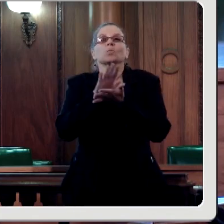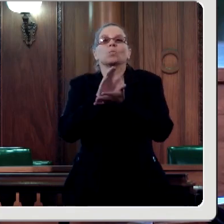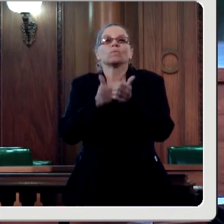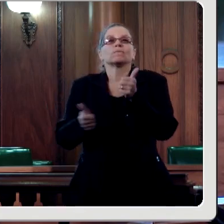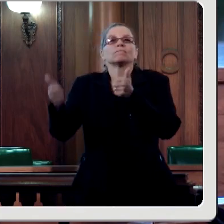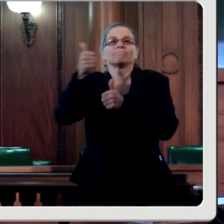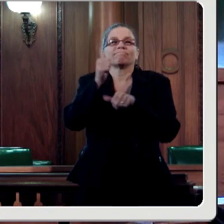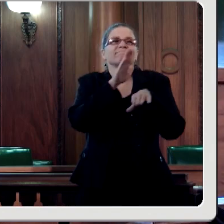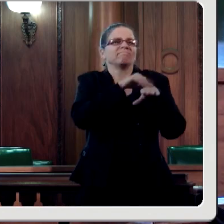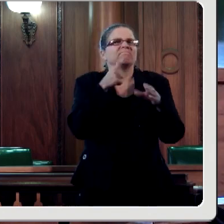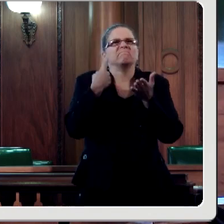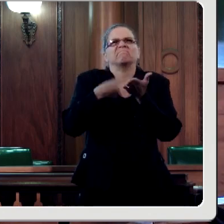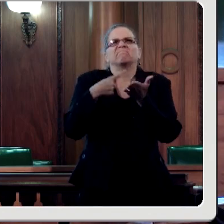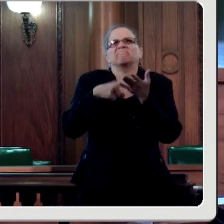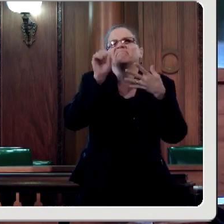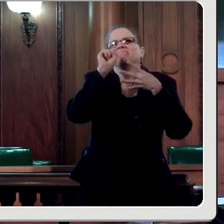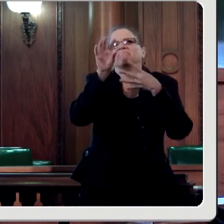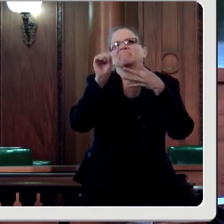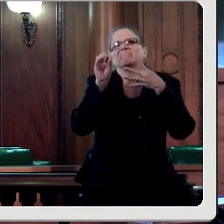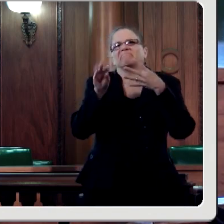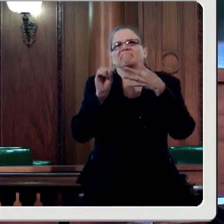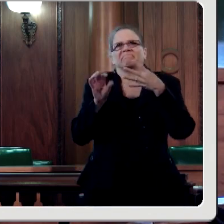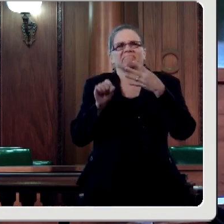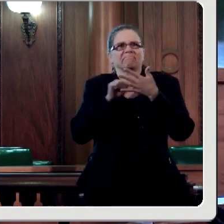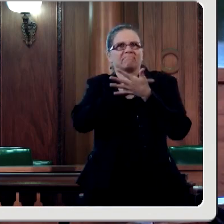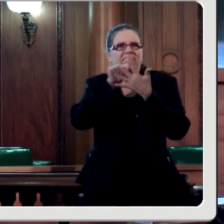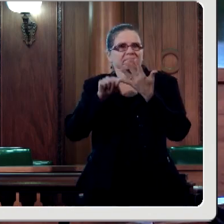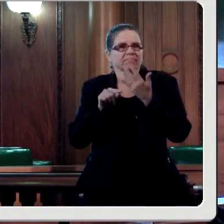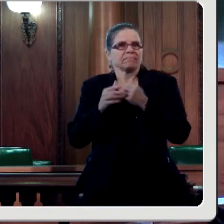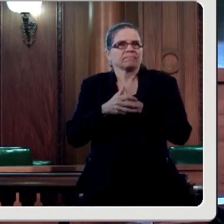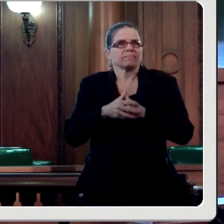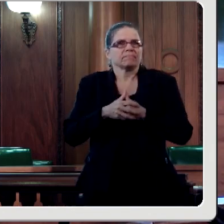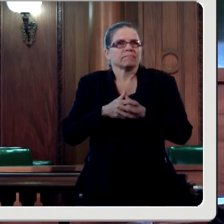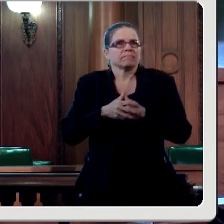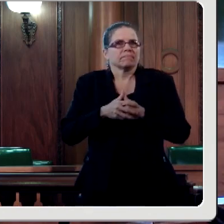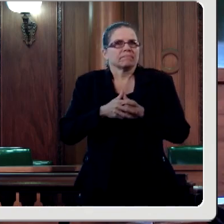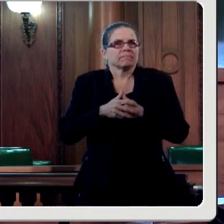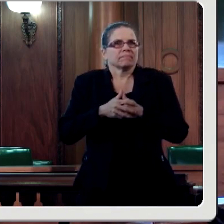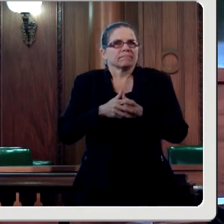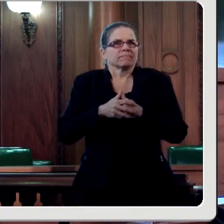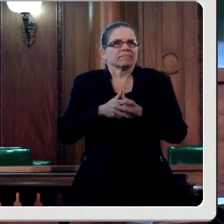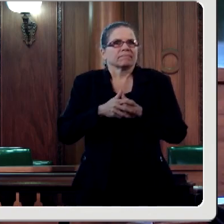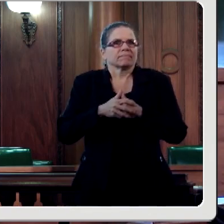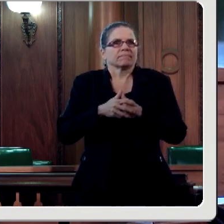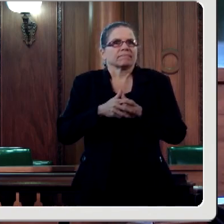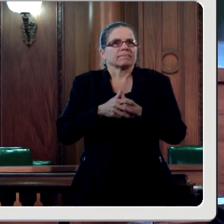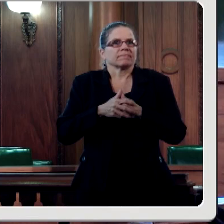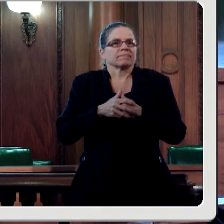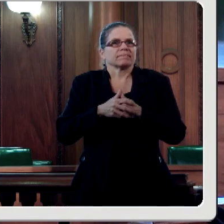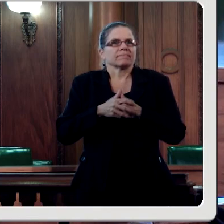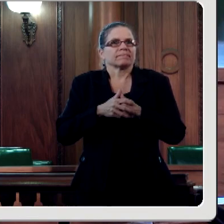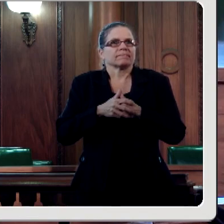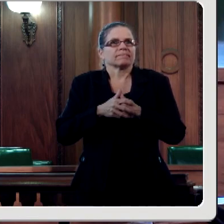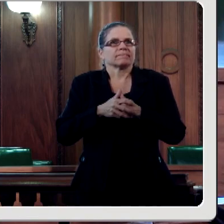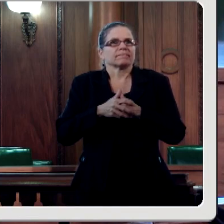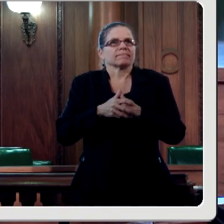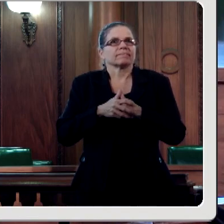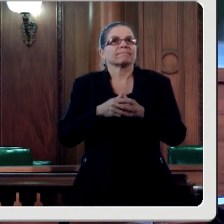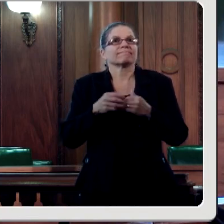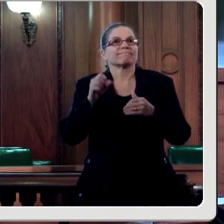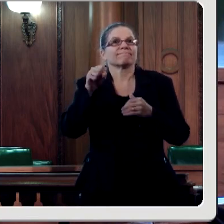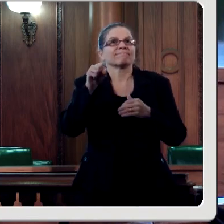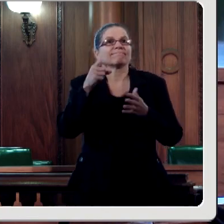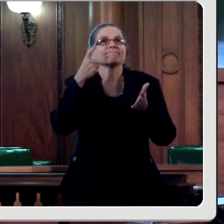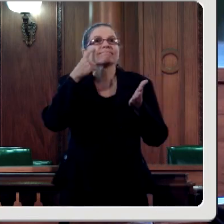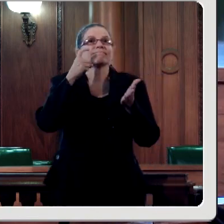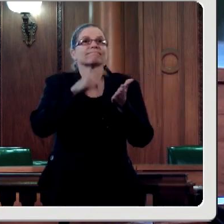number of updates to give you, especially pertaining to the ransomware threat that we beat back. Superintendent of Springfield